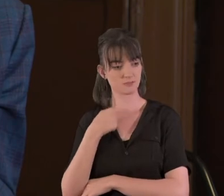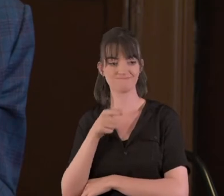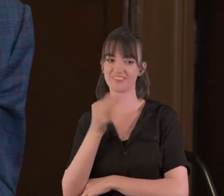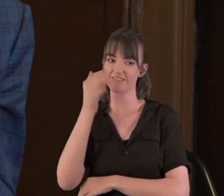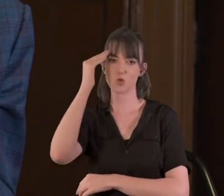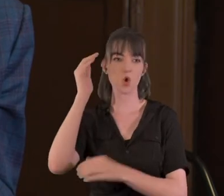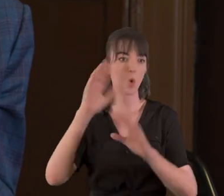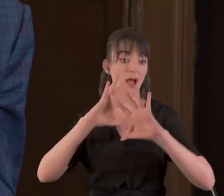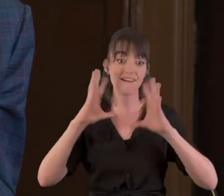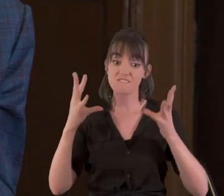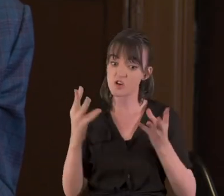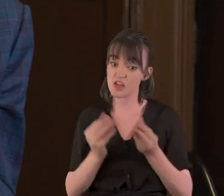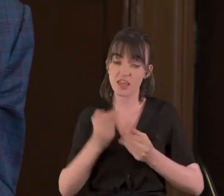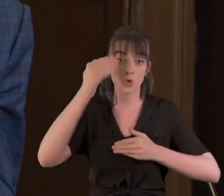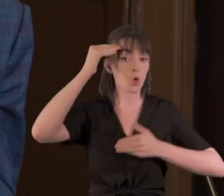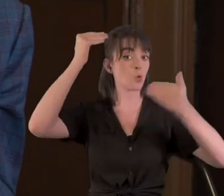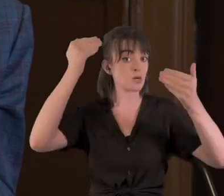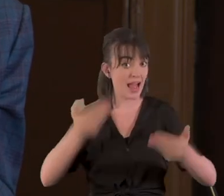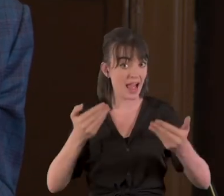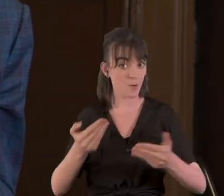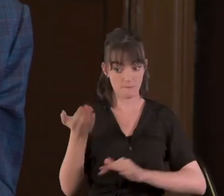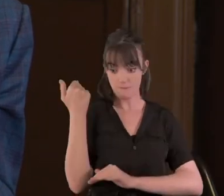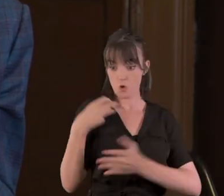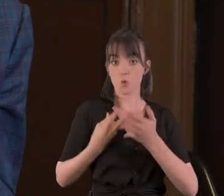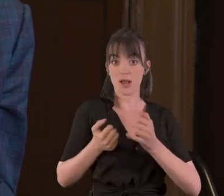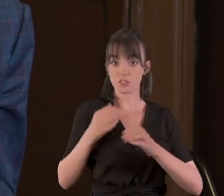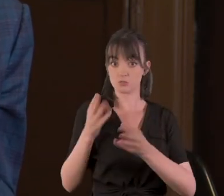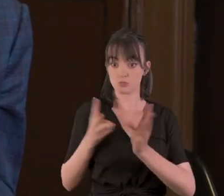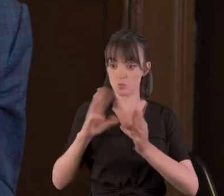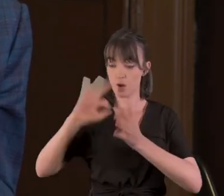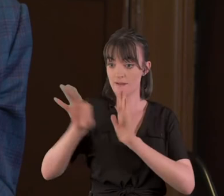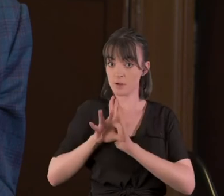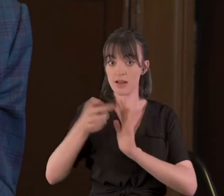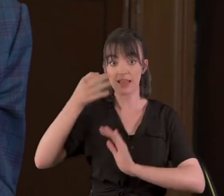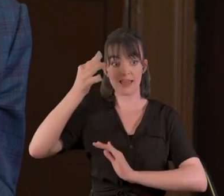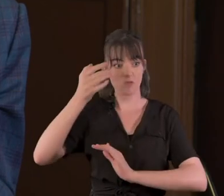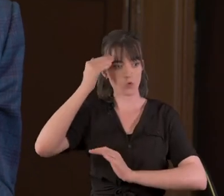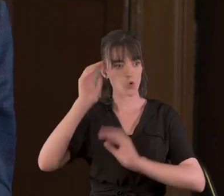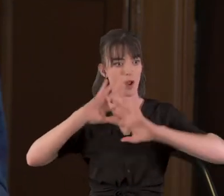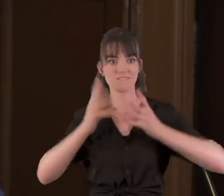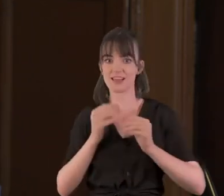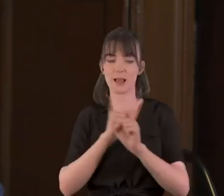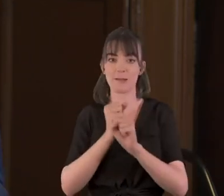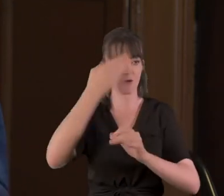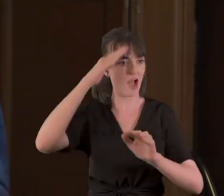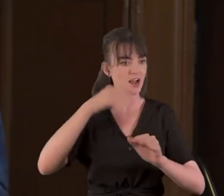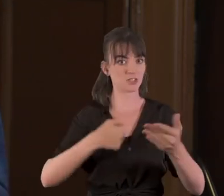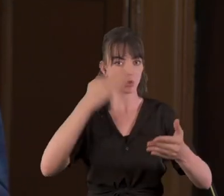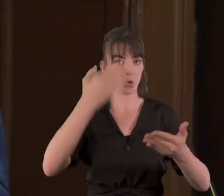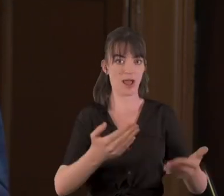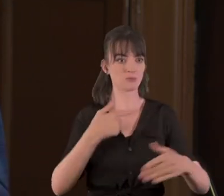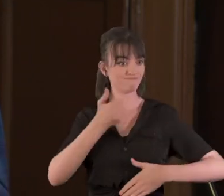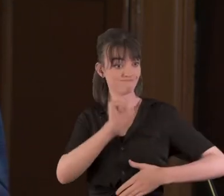now, if you had known when you were in the government everything that you know now, would your attitude have been the same? To which